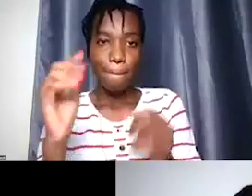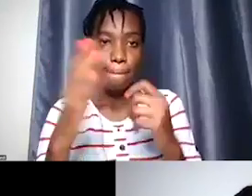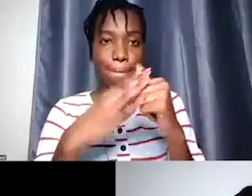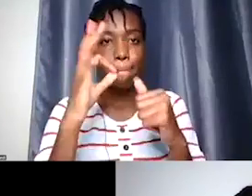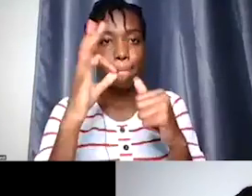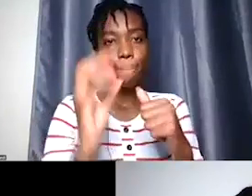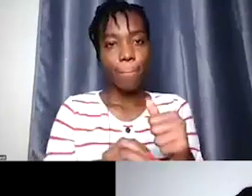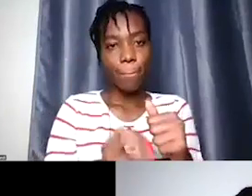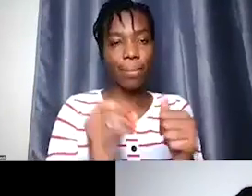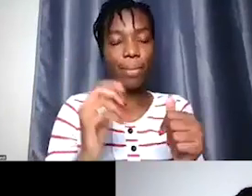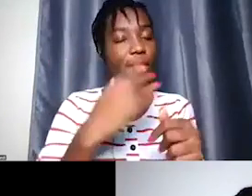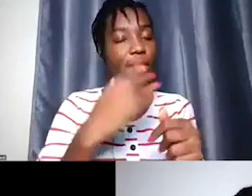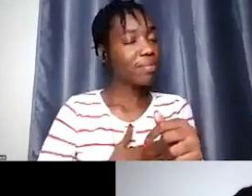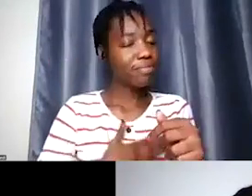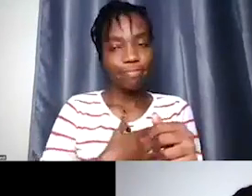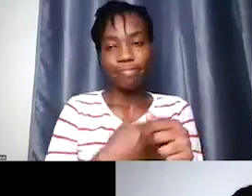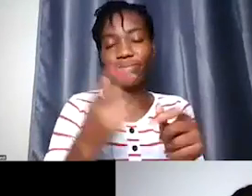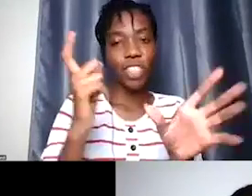join us.